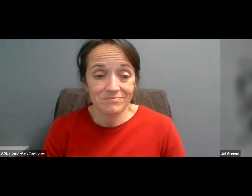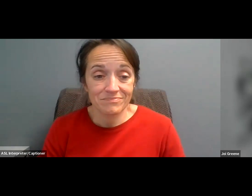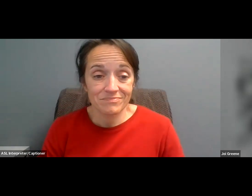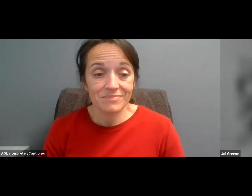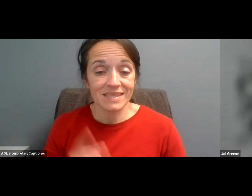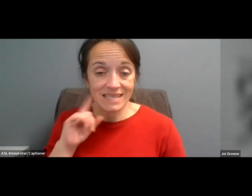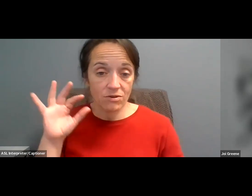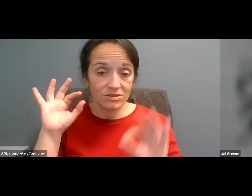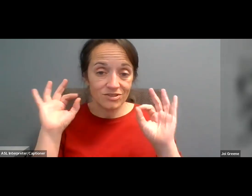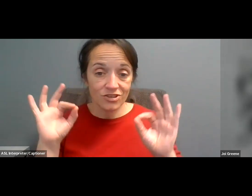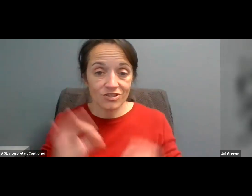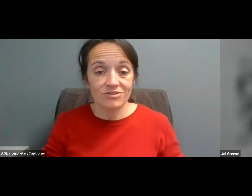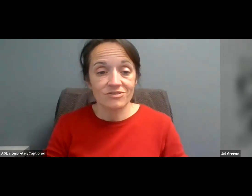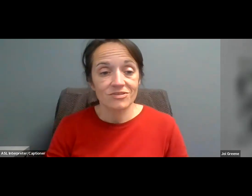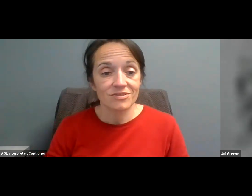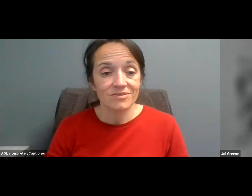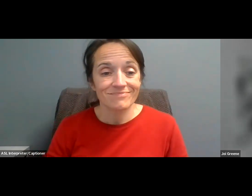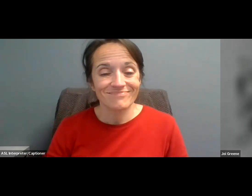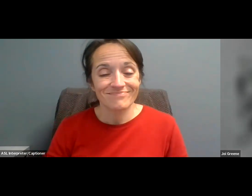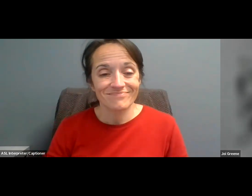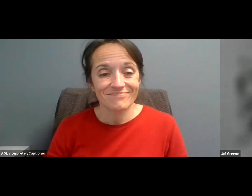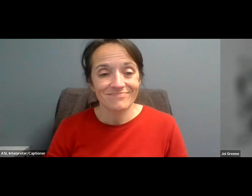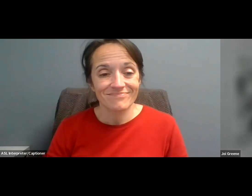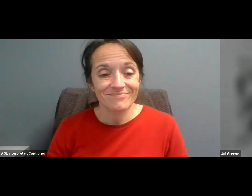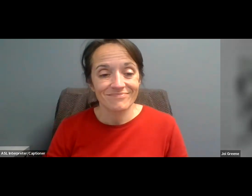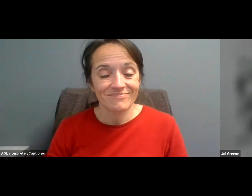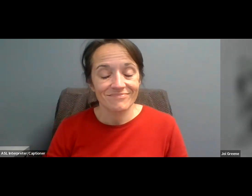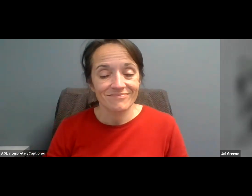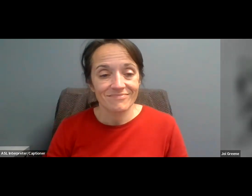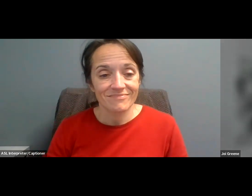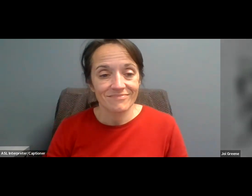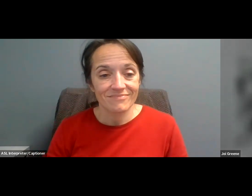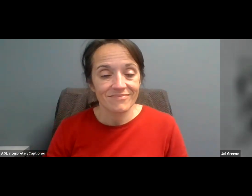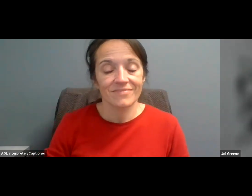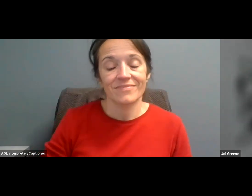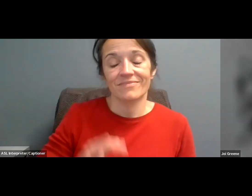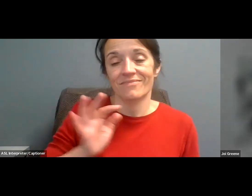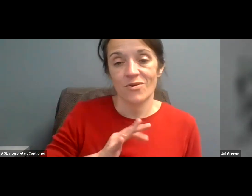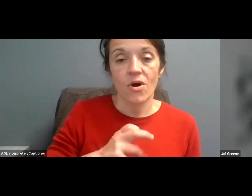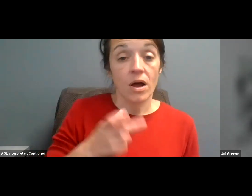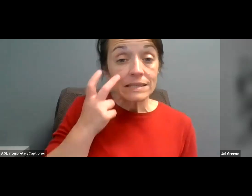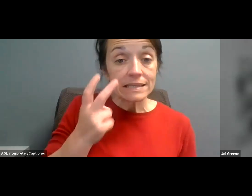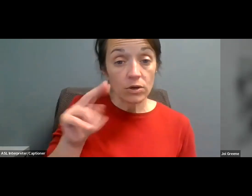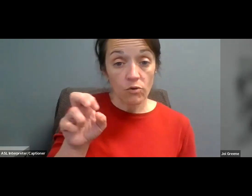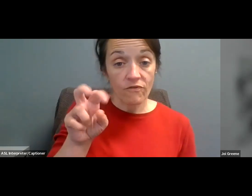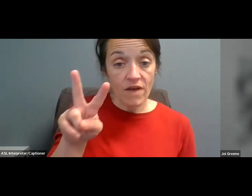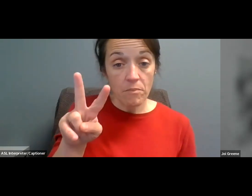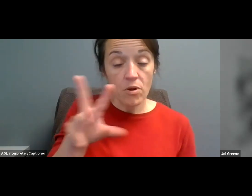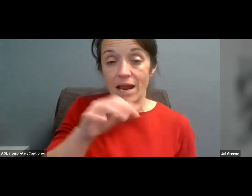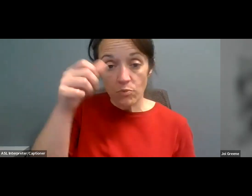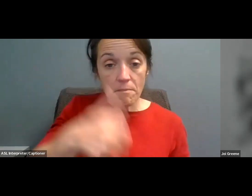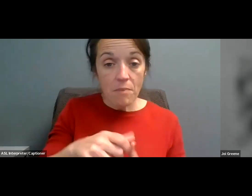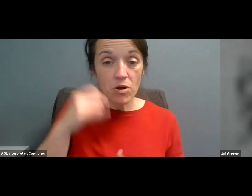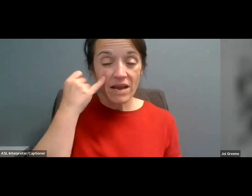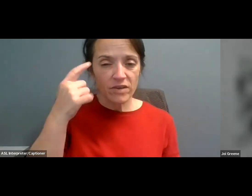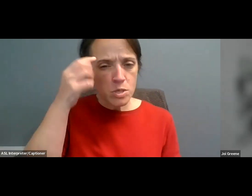Sounds good. And we look forward to seeing you all in November. Remember, please, if you have any ideas for something you specifically want to